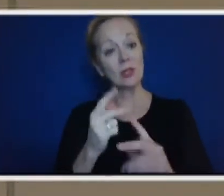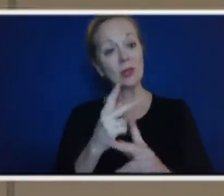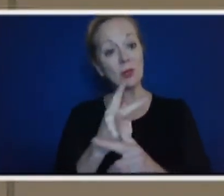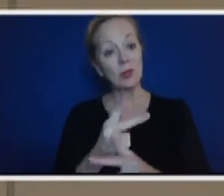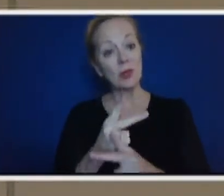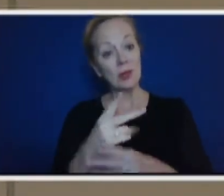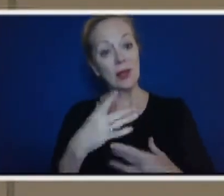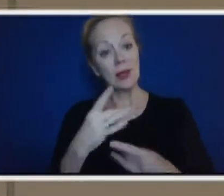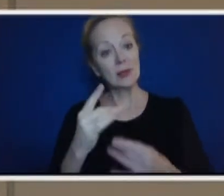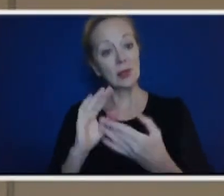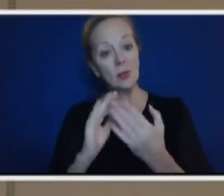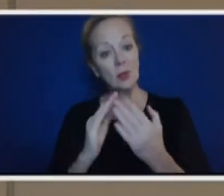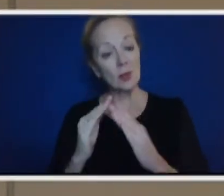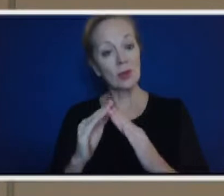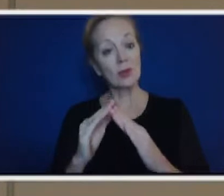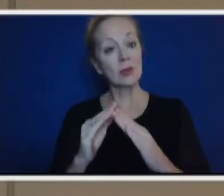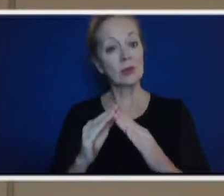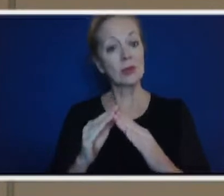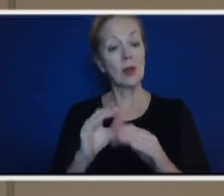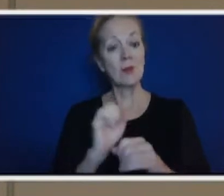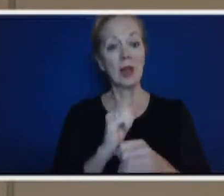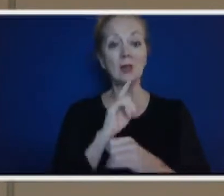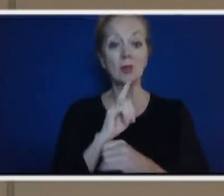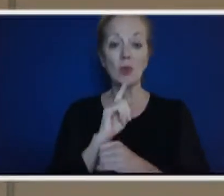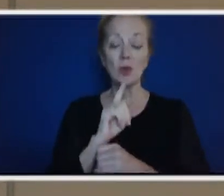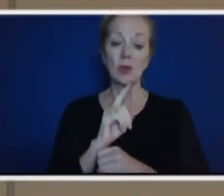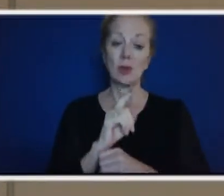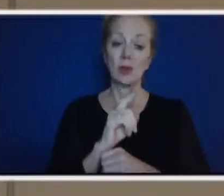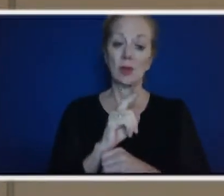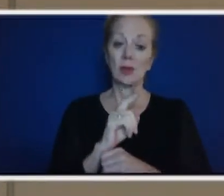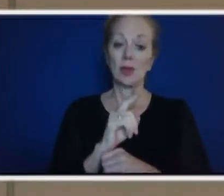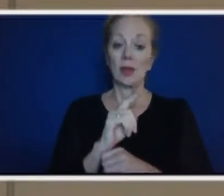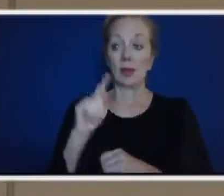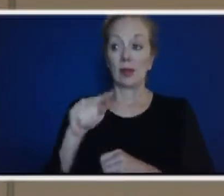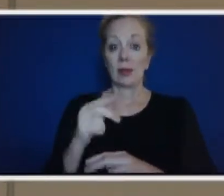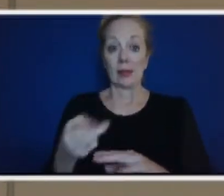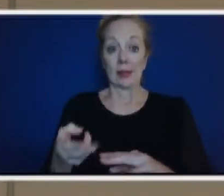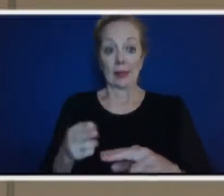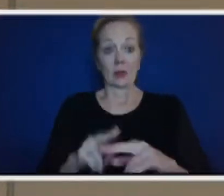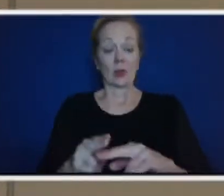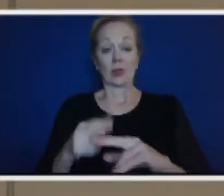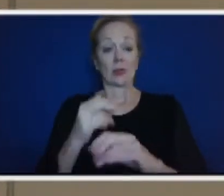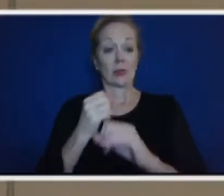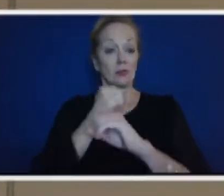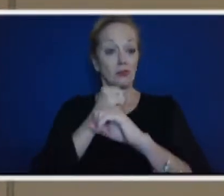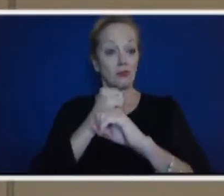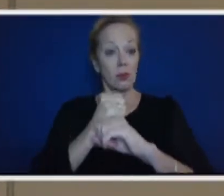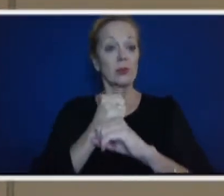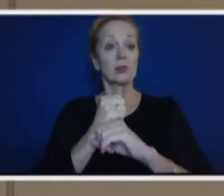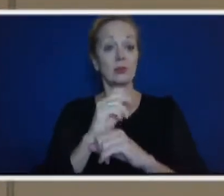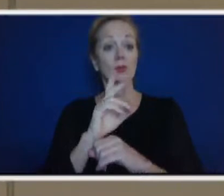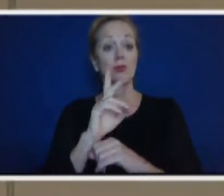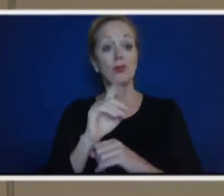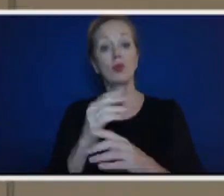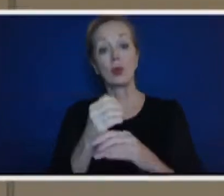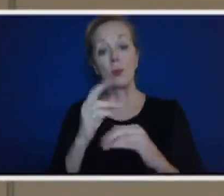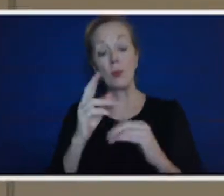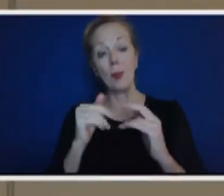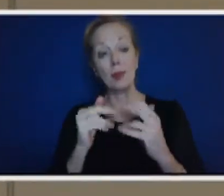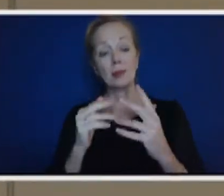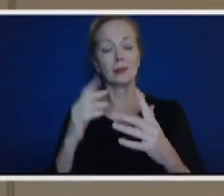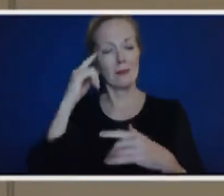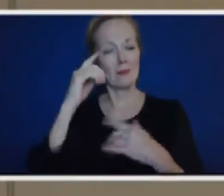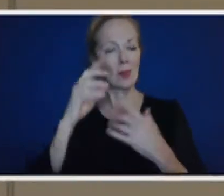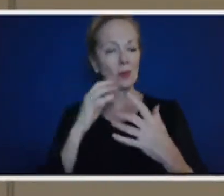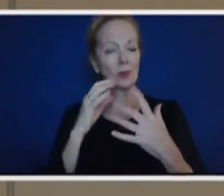of the community, to ensure that these increased protections actually do get built. So I'm kind of confused why there